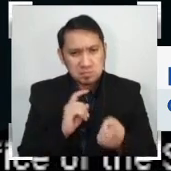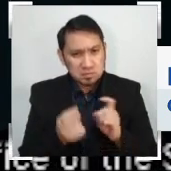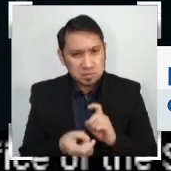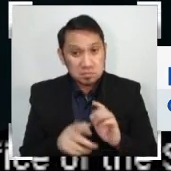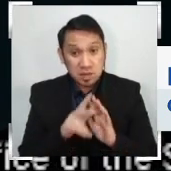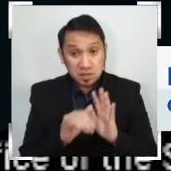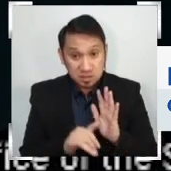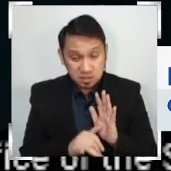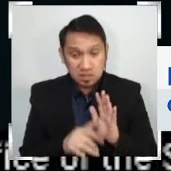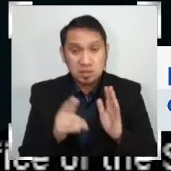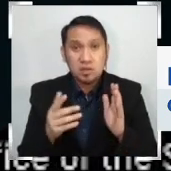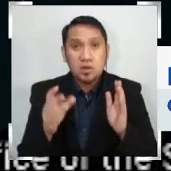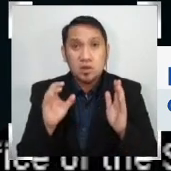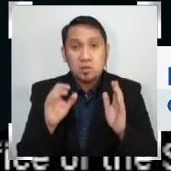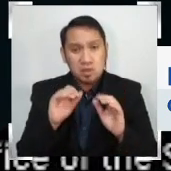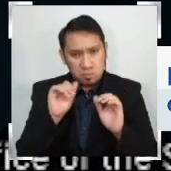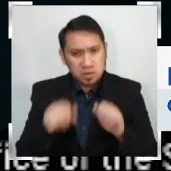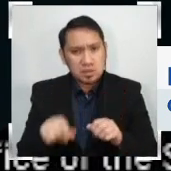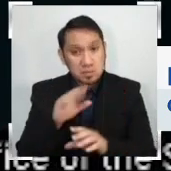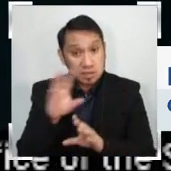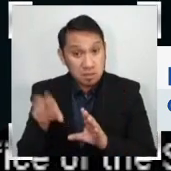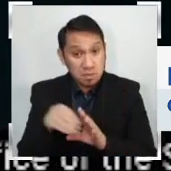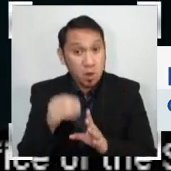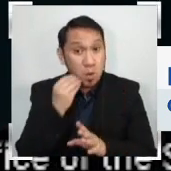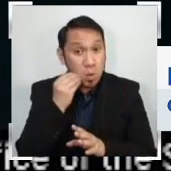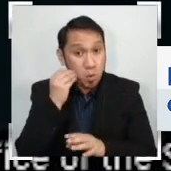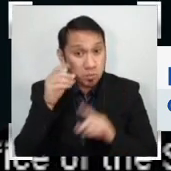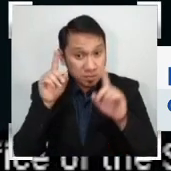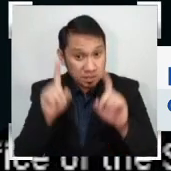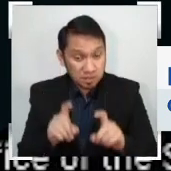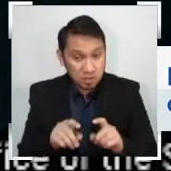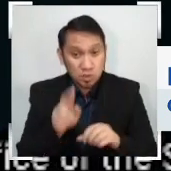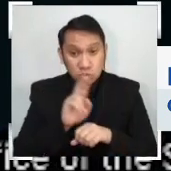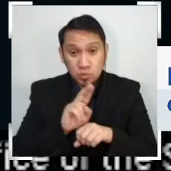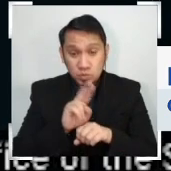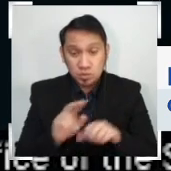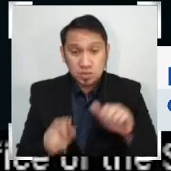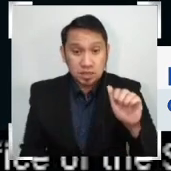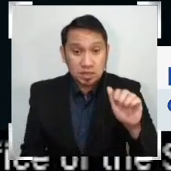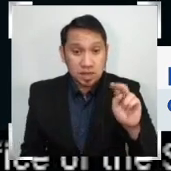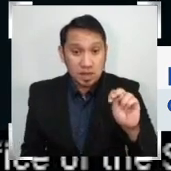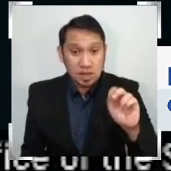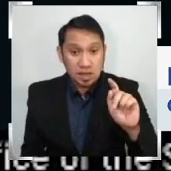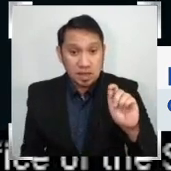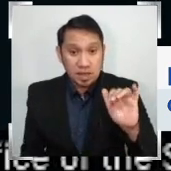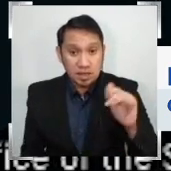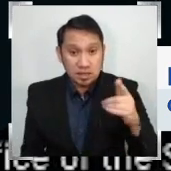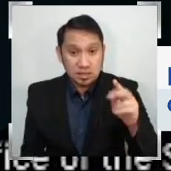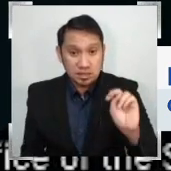home testing using antigen test kits, no? Because now it's still done